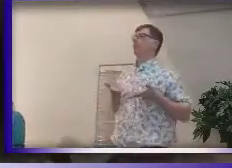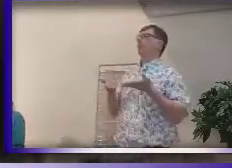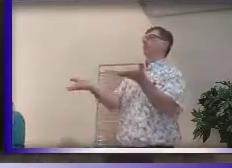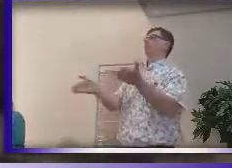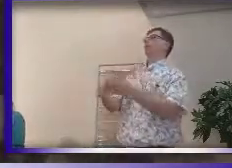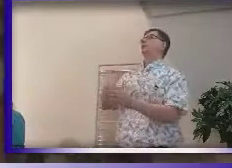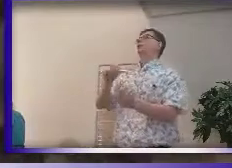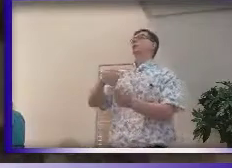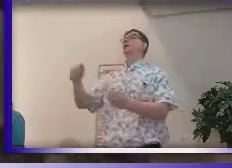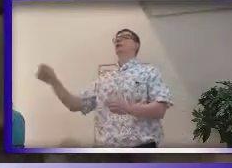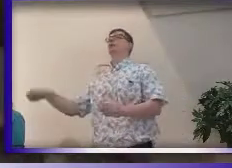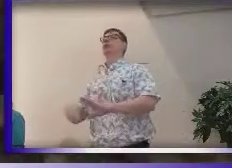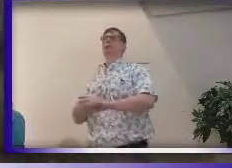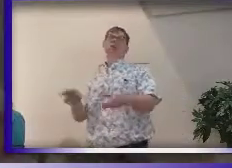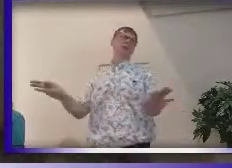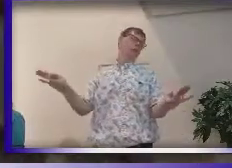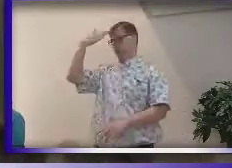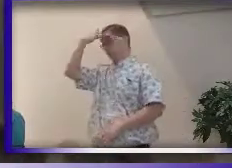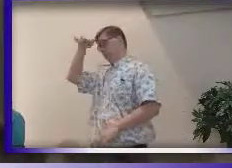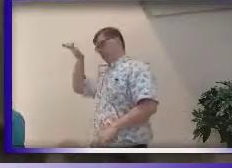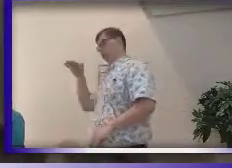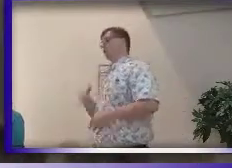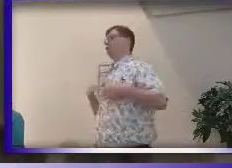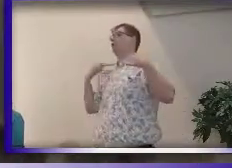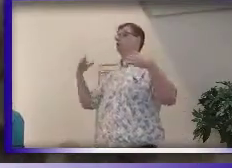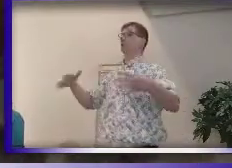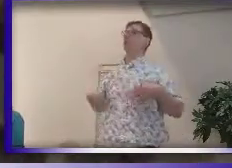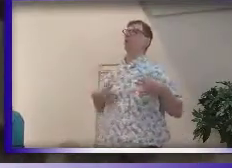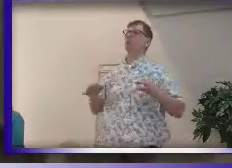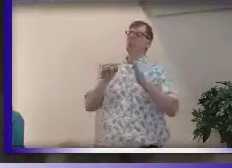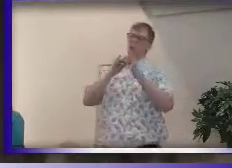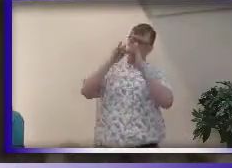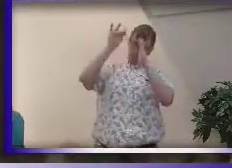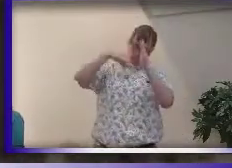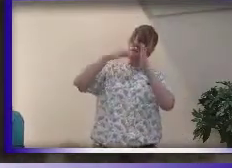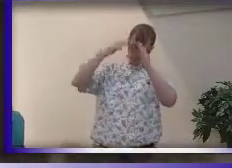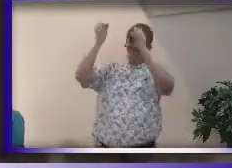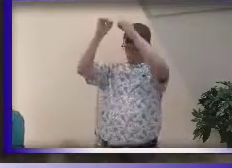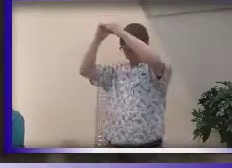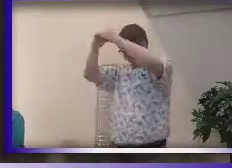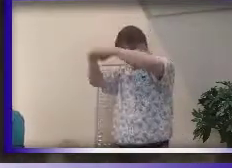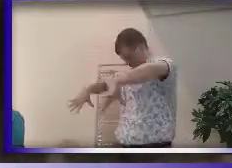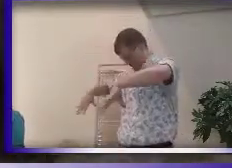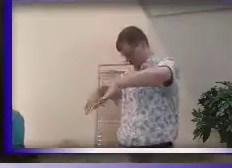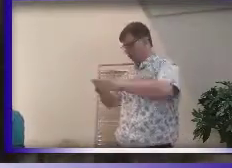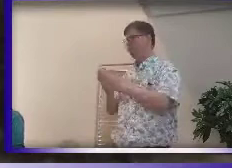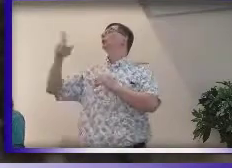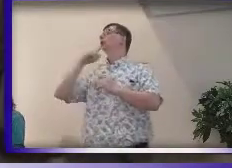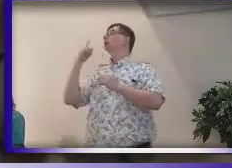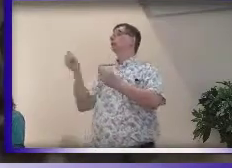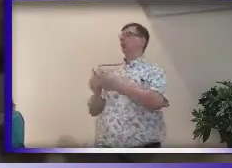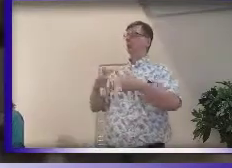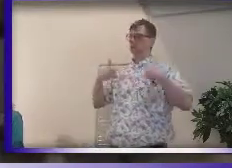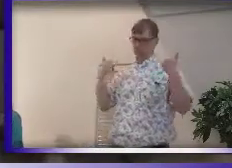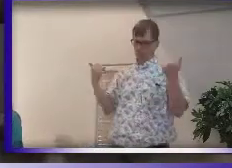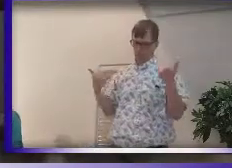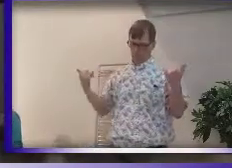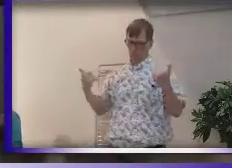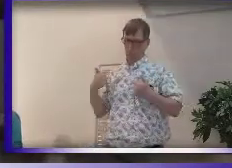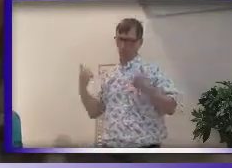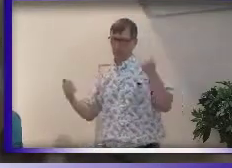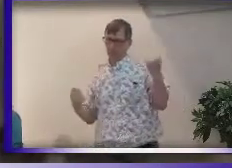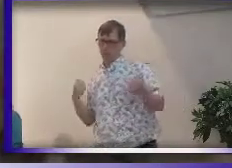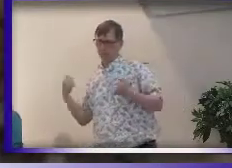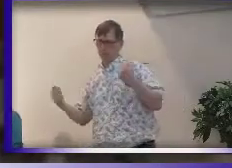away. All of that energy that took on form as our suffering is now being returned into